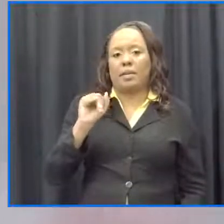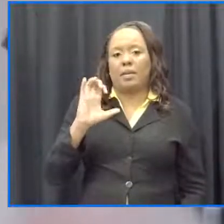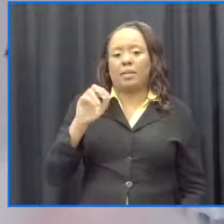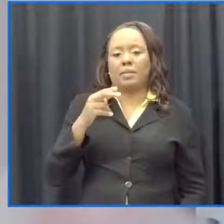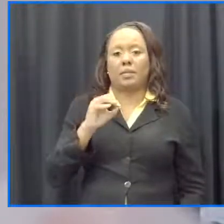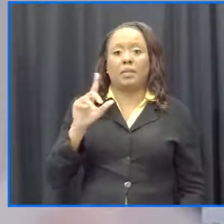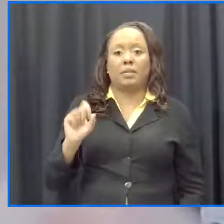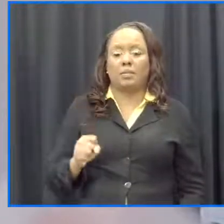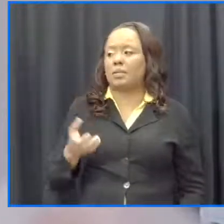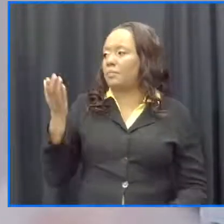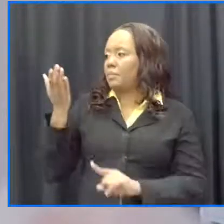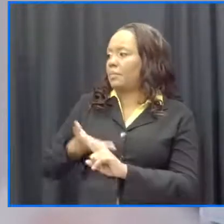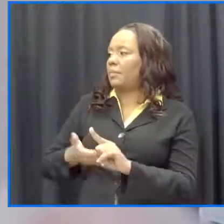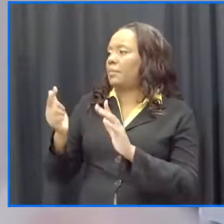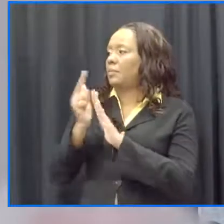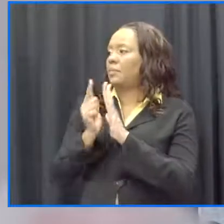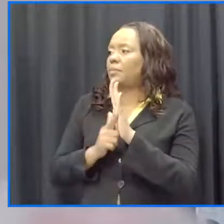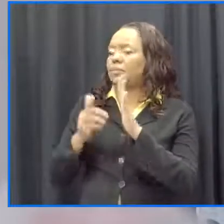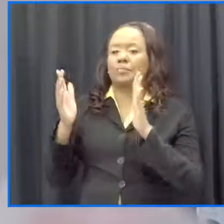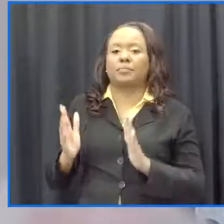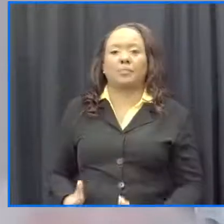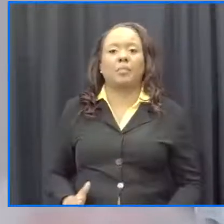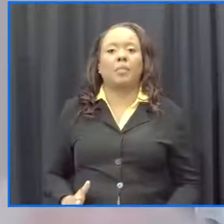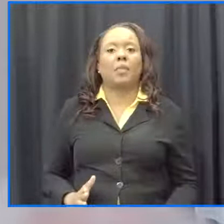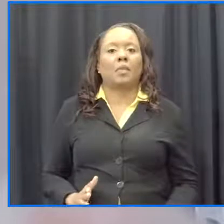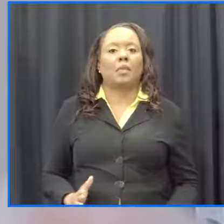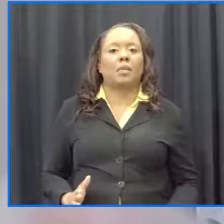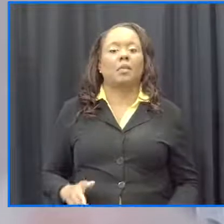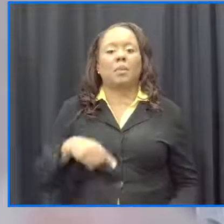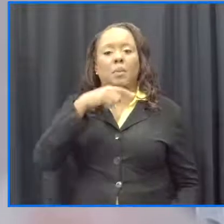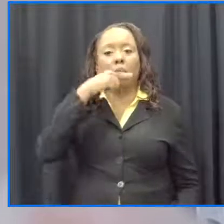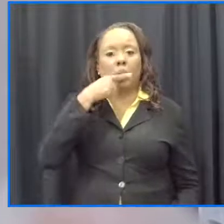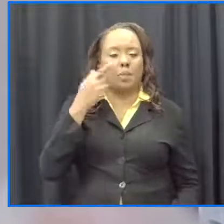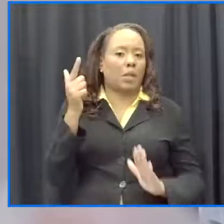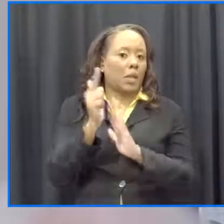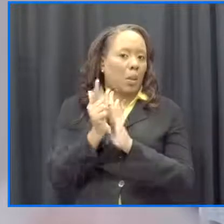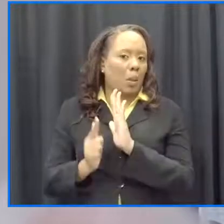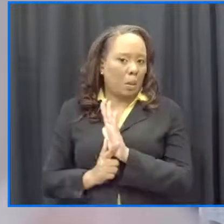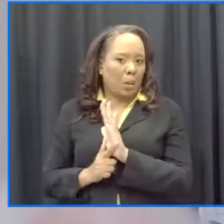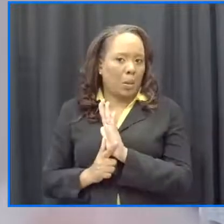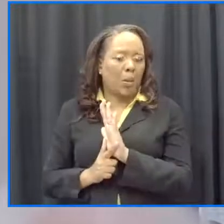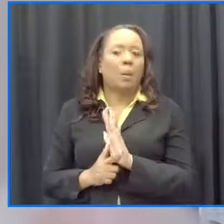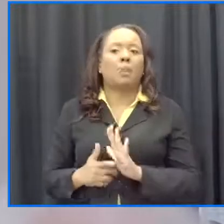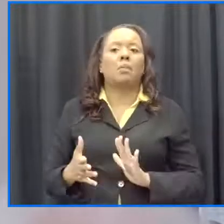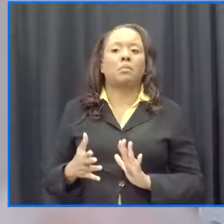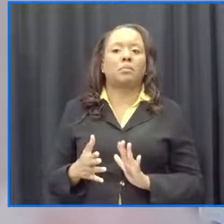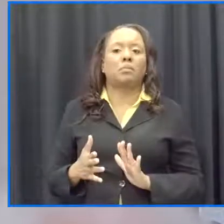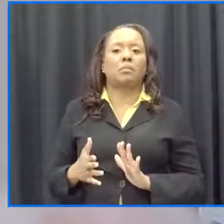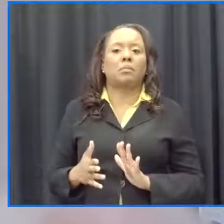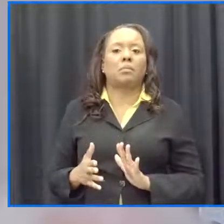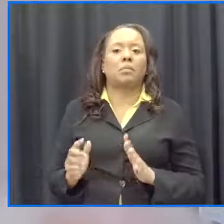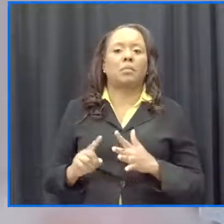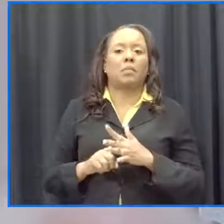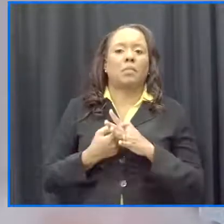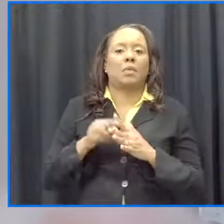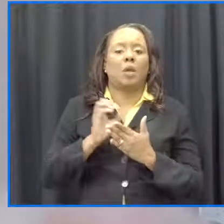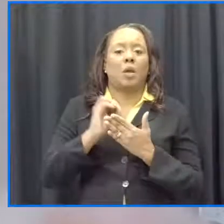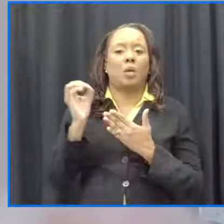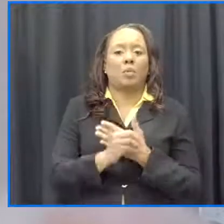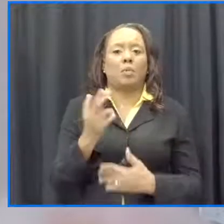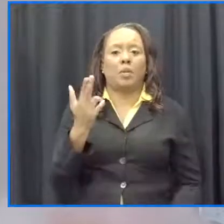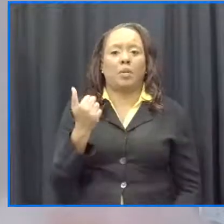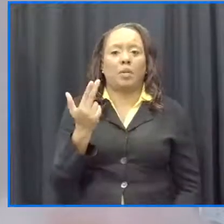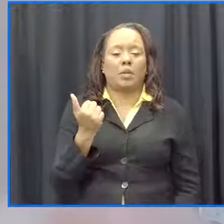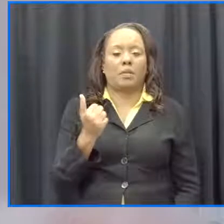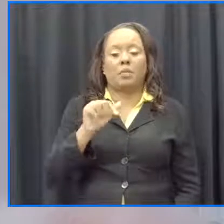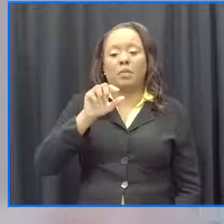Senator Gregory Nichols is an attorney at law who specializes in public law litigation. He was called to the local bar on